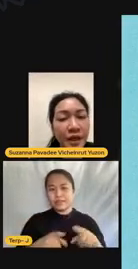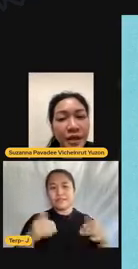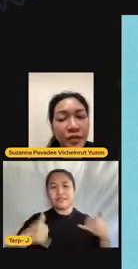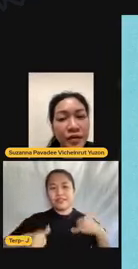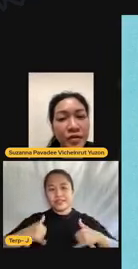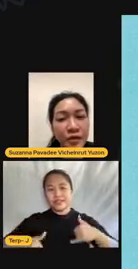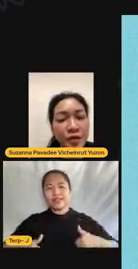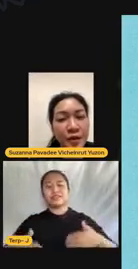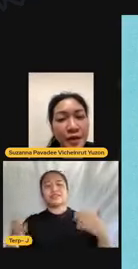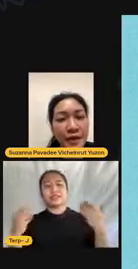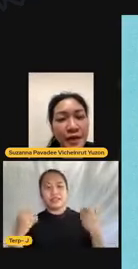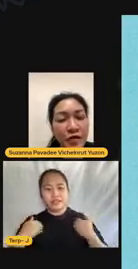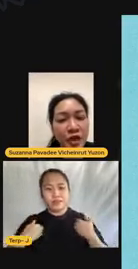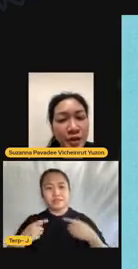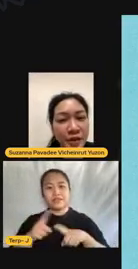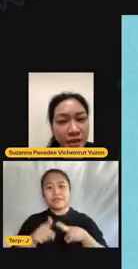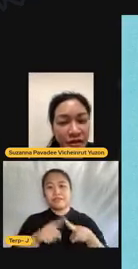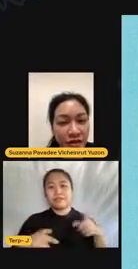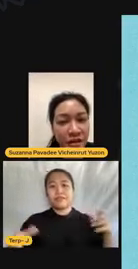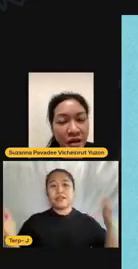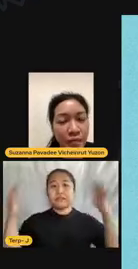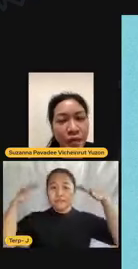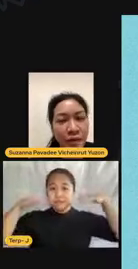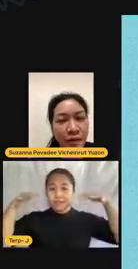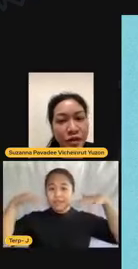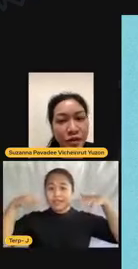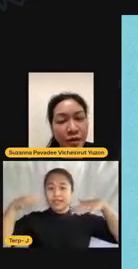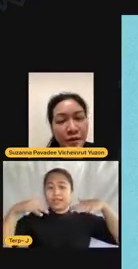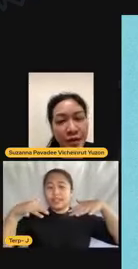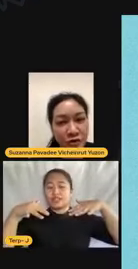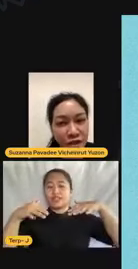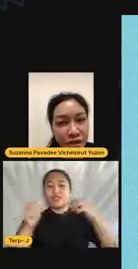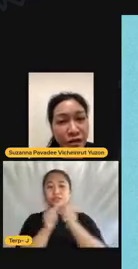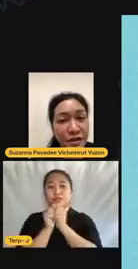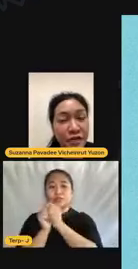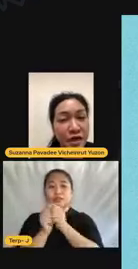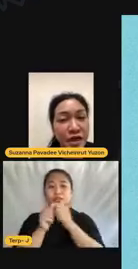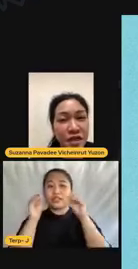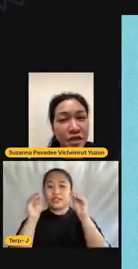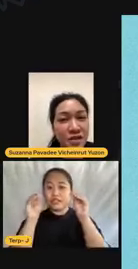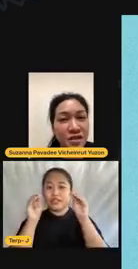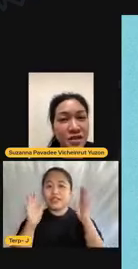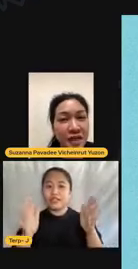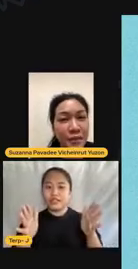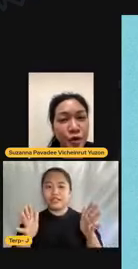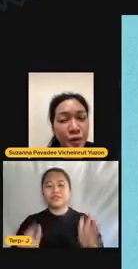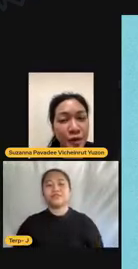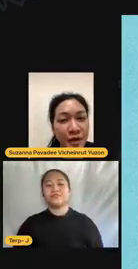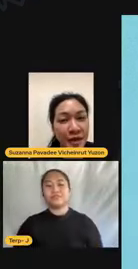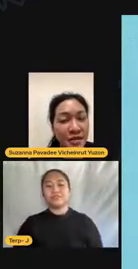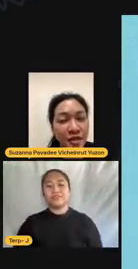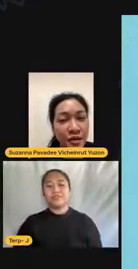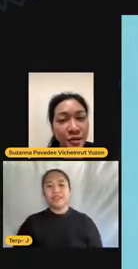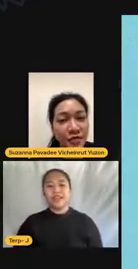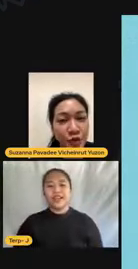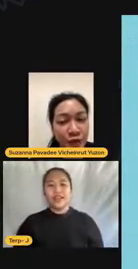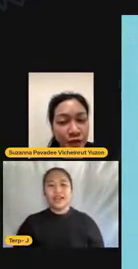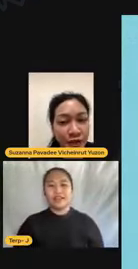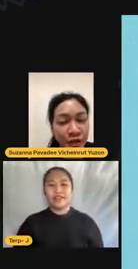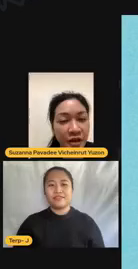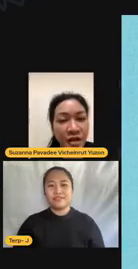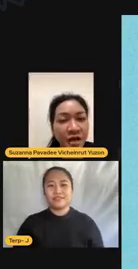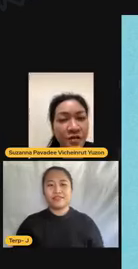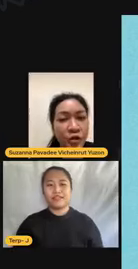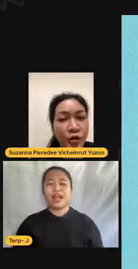And we speak about how Joey learns, more about Joey, about how she learns, how she's, like most people with Down syndrome, a